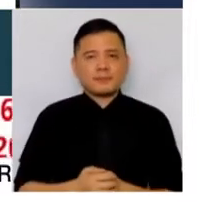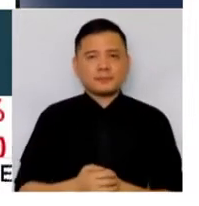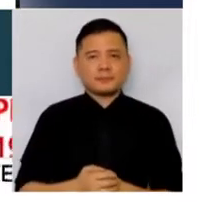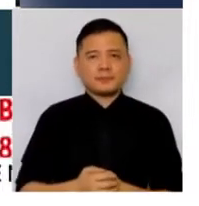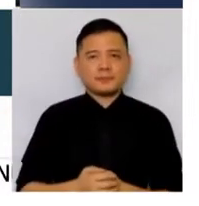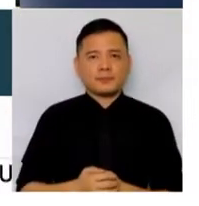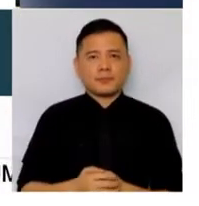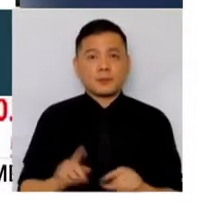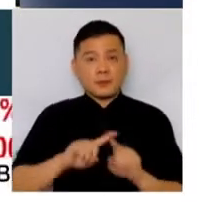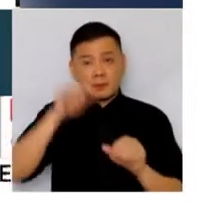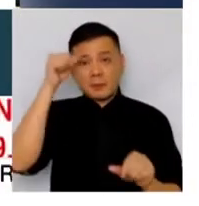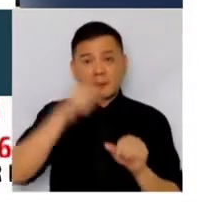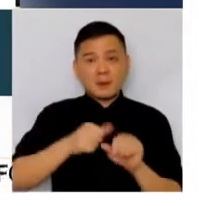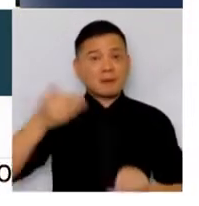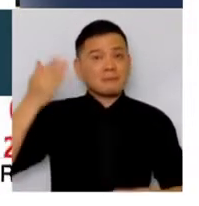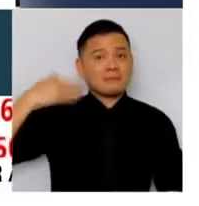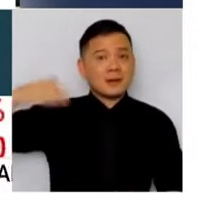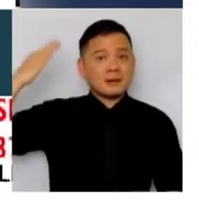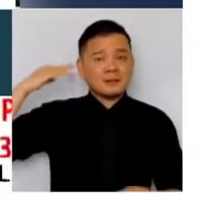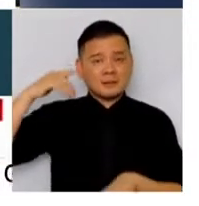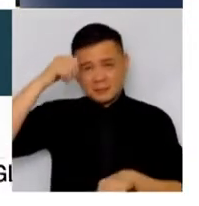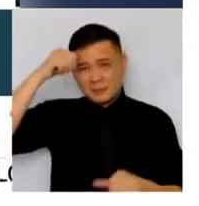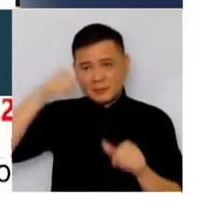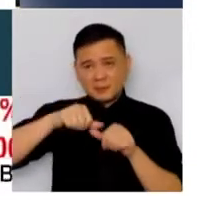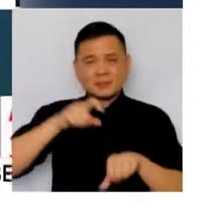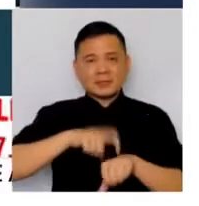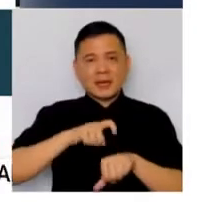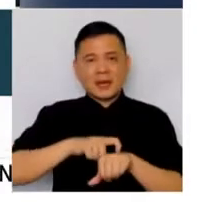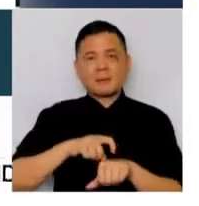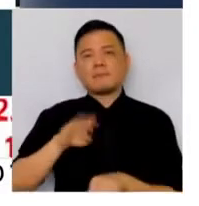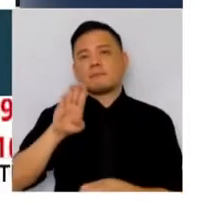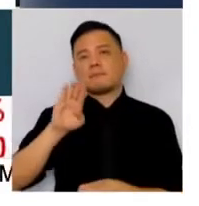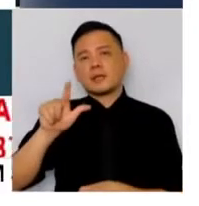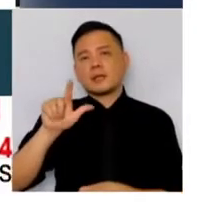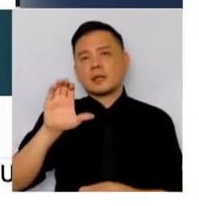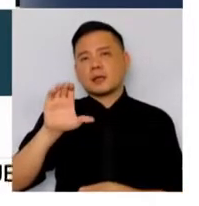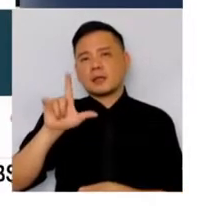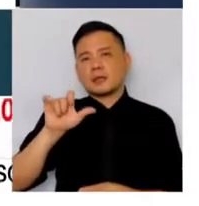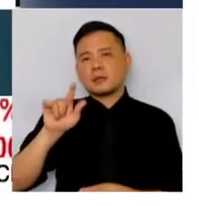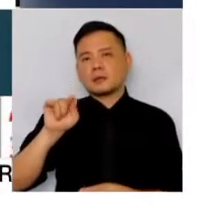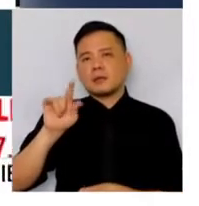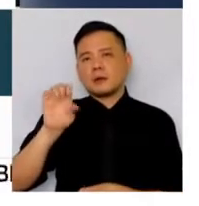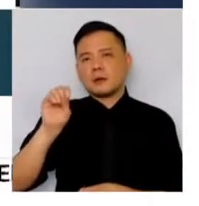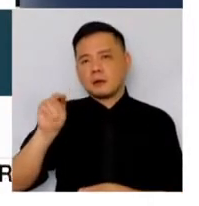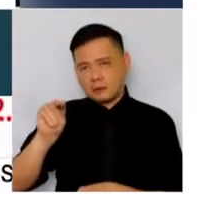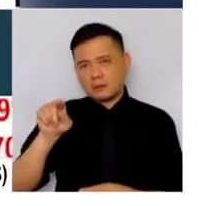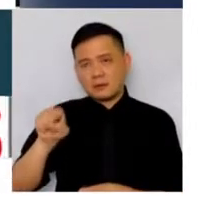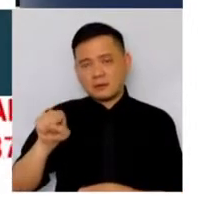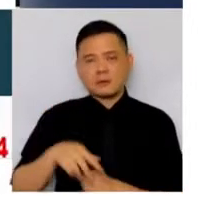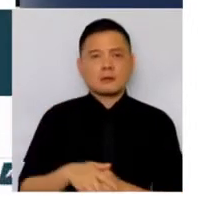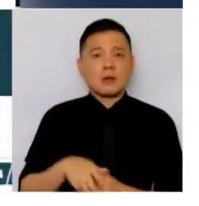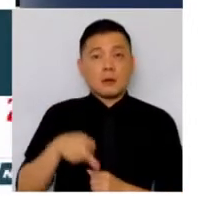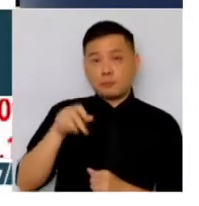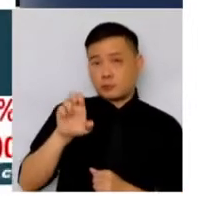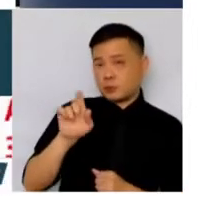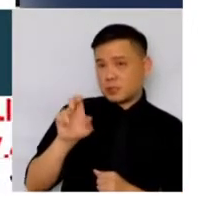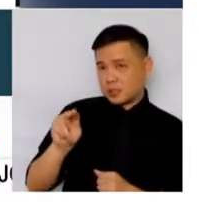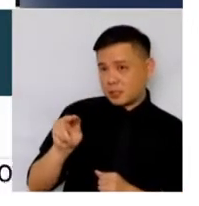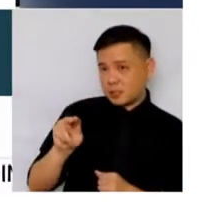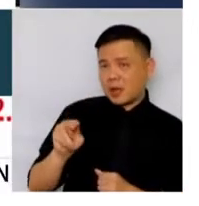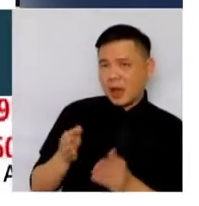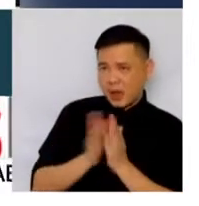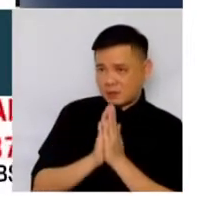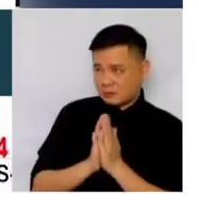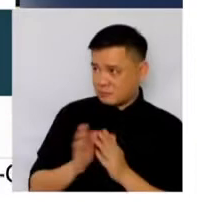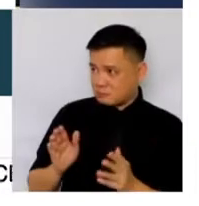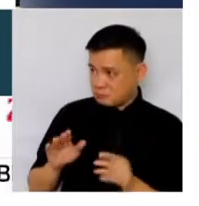once upon a time in the past, during the time of Bill Clinton, you know, Putin actually asked them if Russia can be a